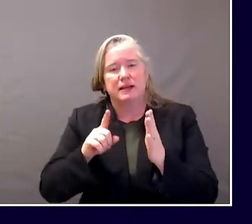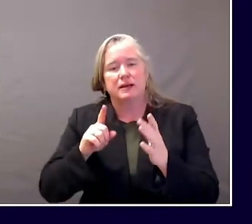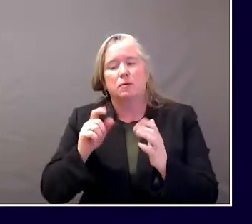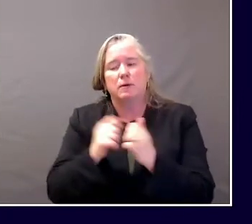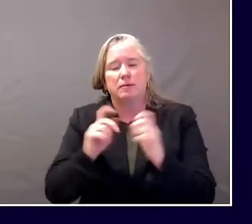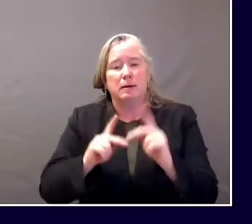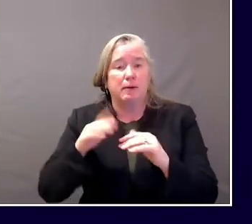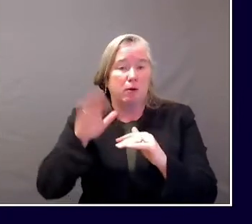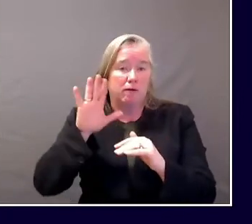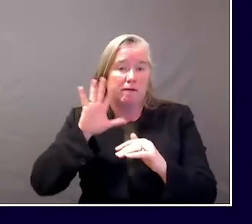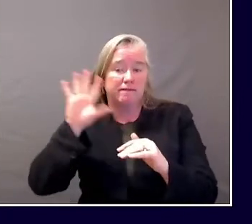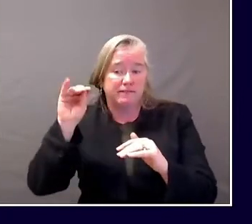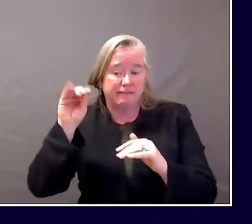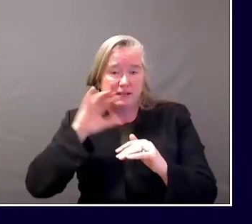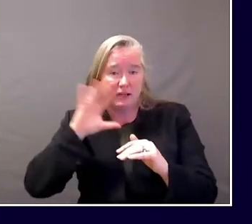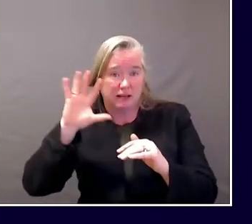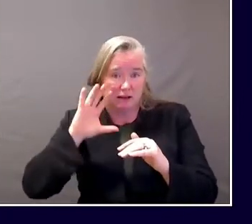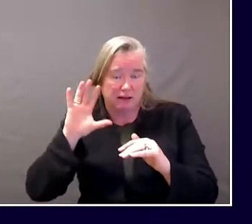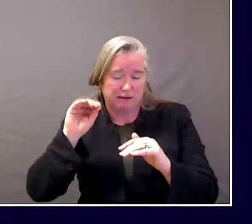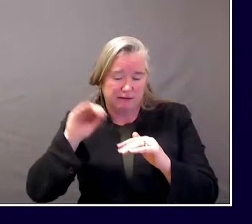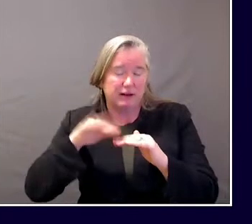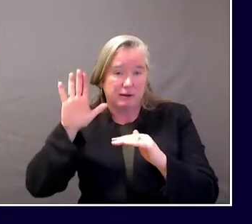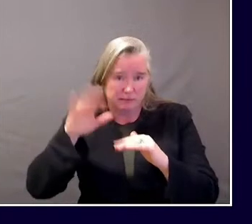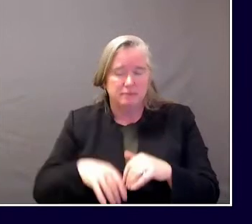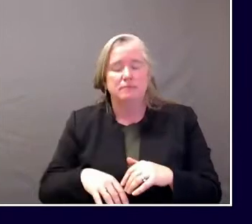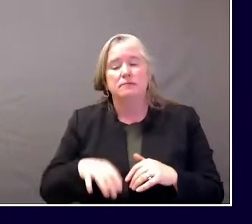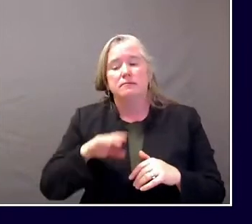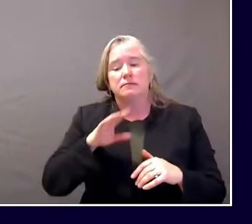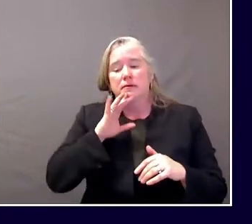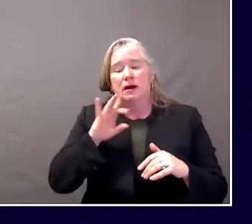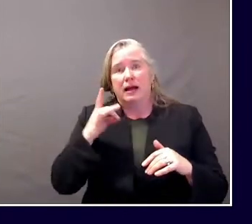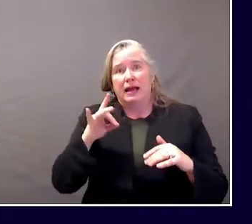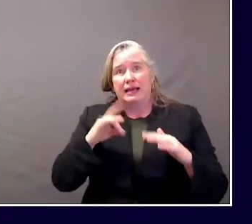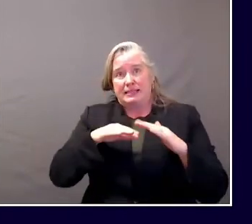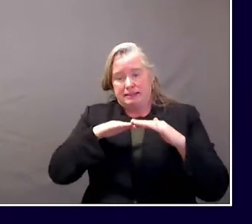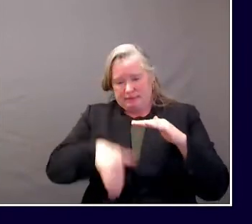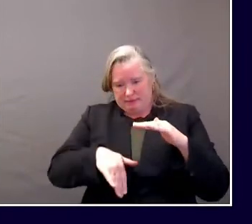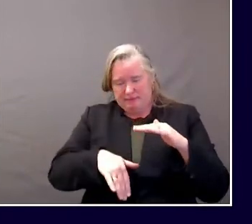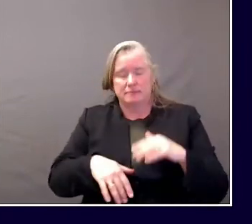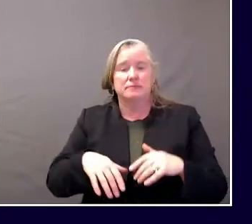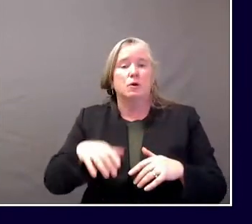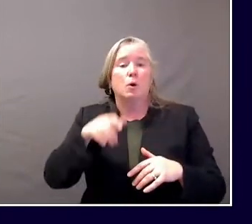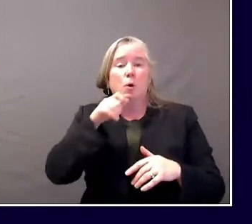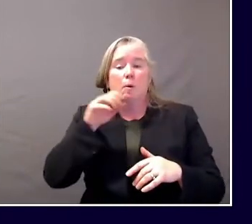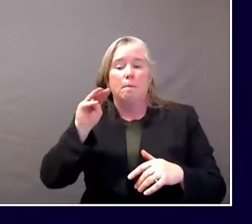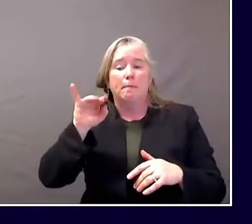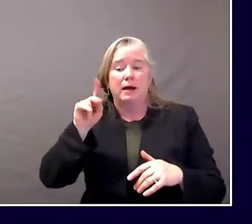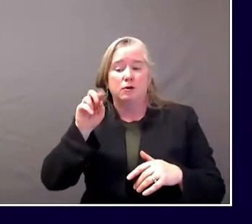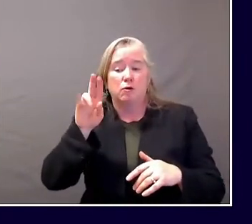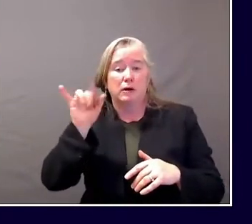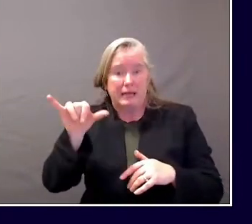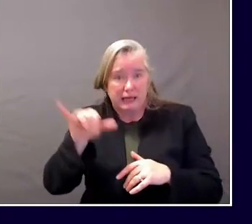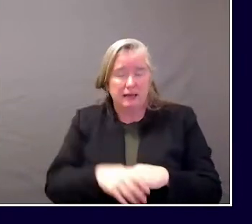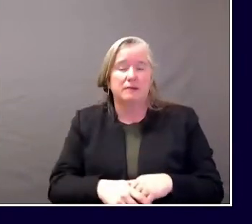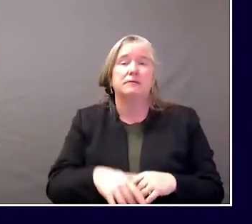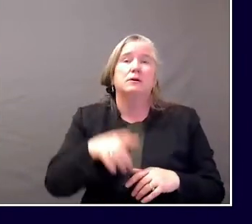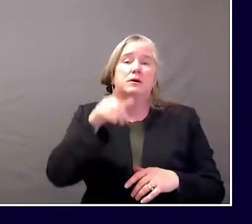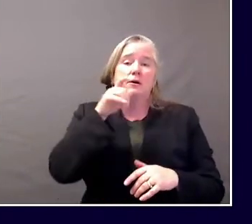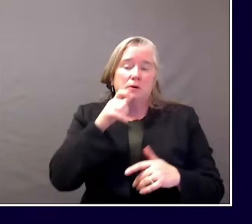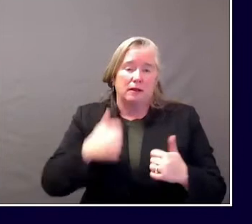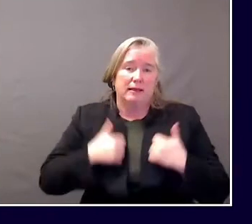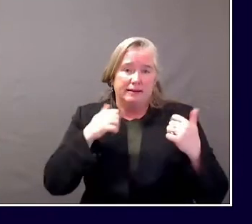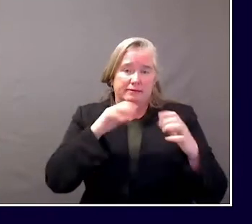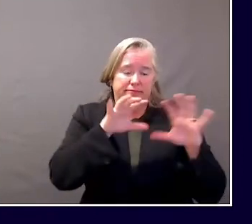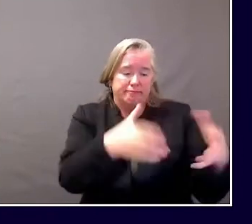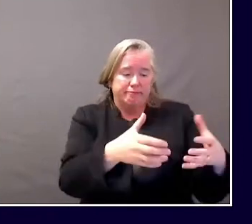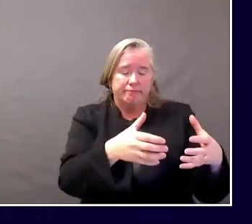50, under the age of 18, who are racial minorities, who are hospitalized, who are living in congregate settings. So and